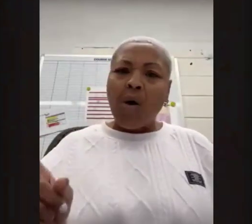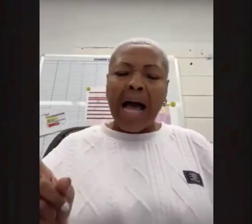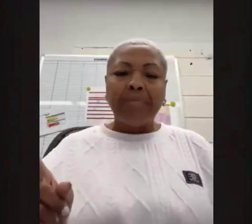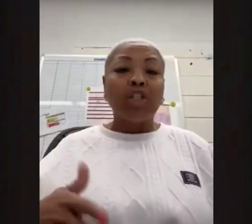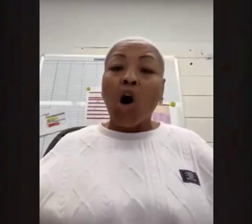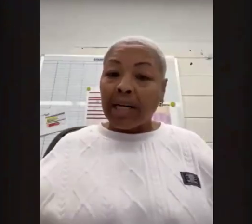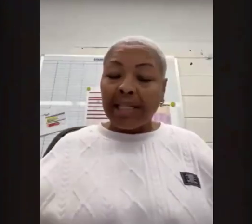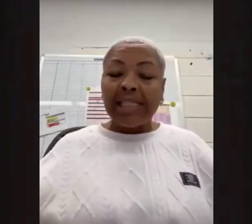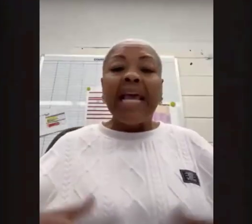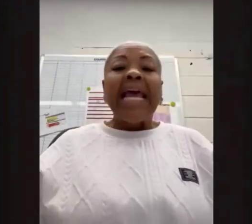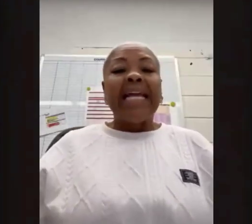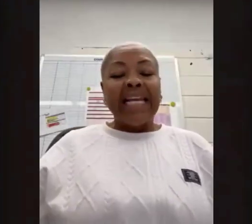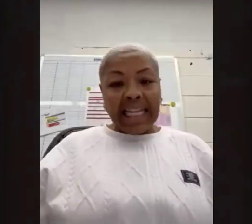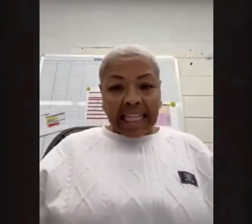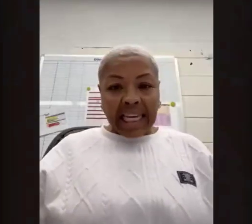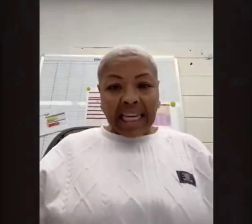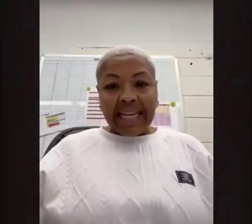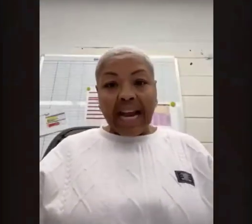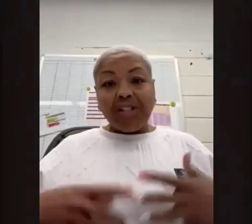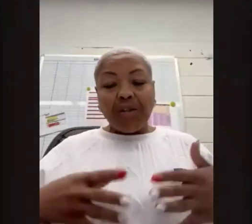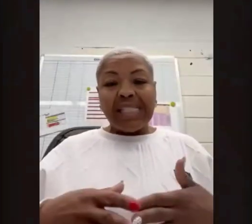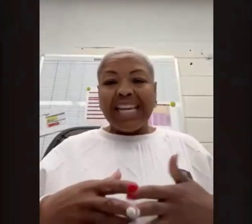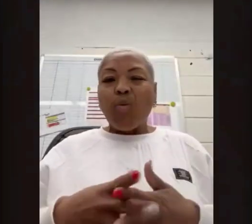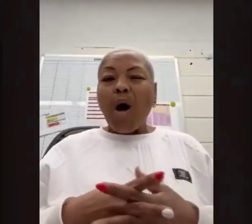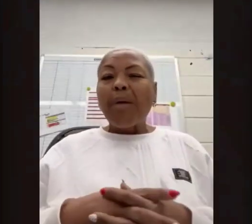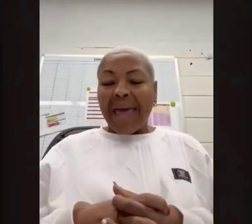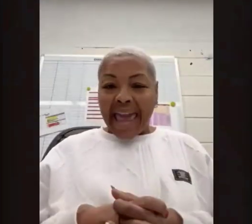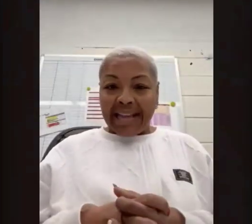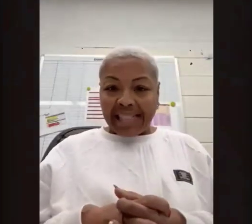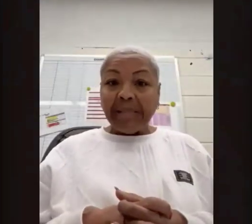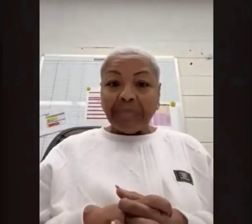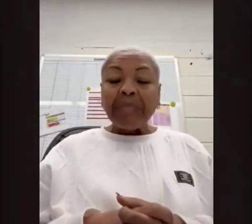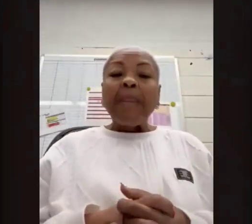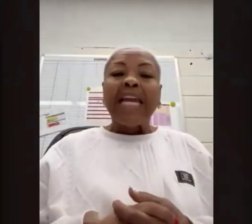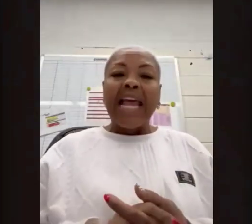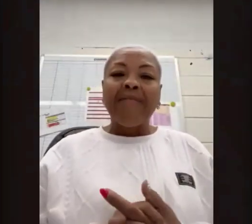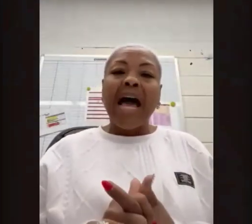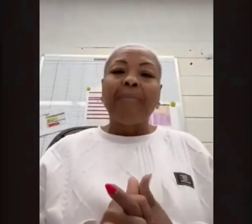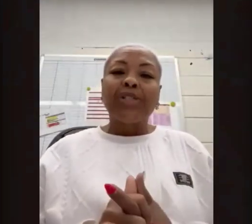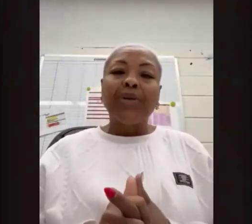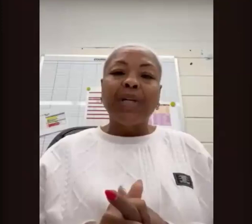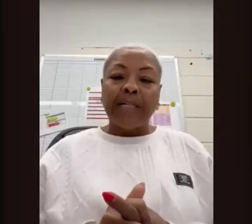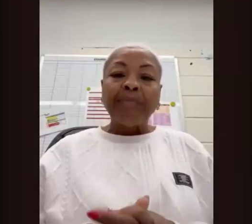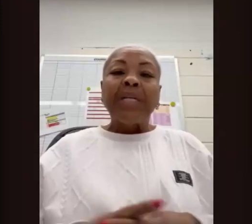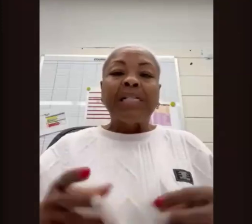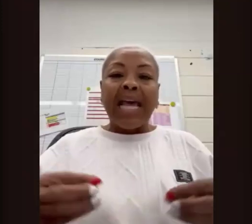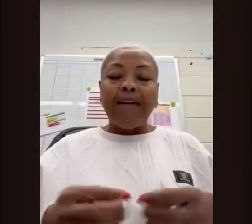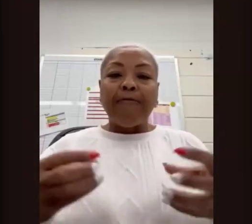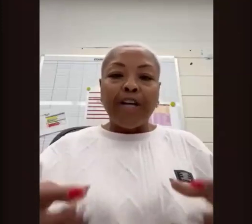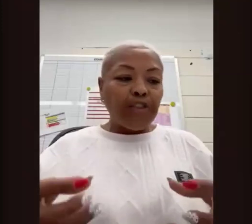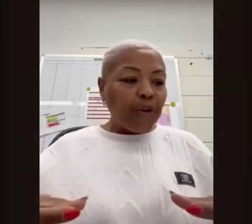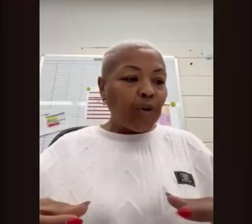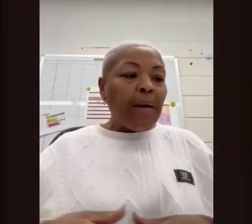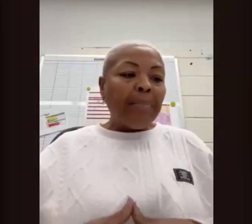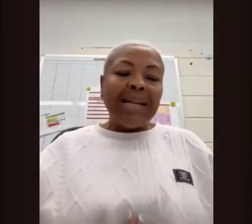Well, there's a handful of gardens, and it is that I walk. They